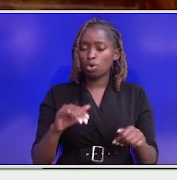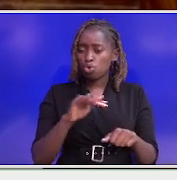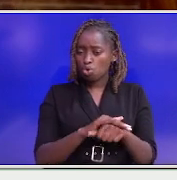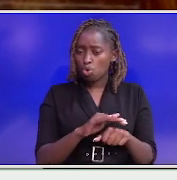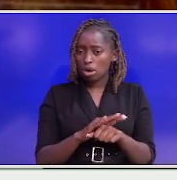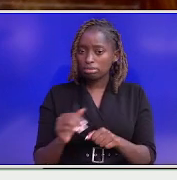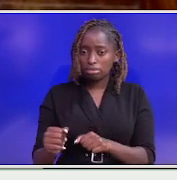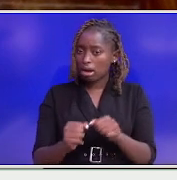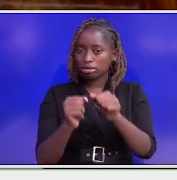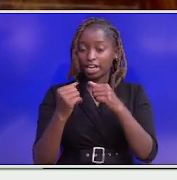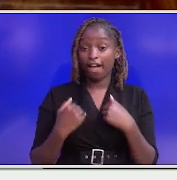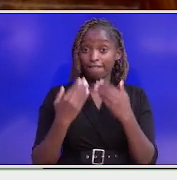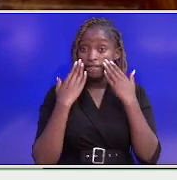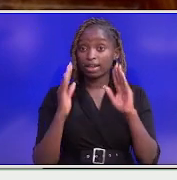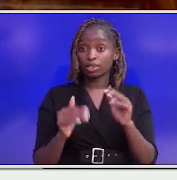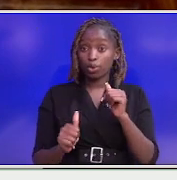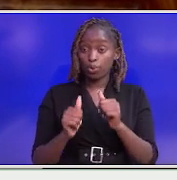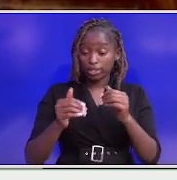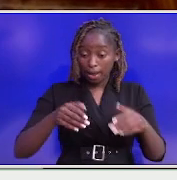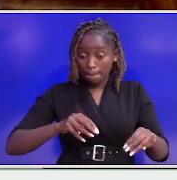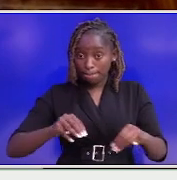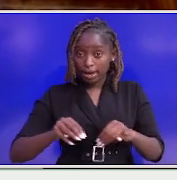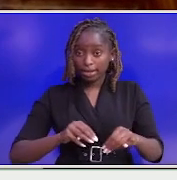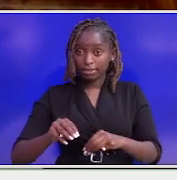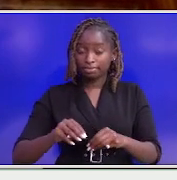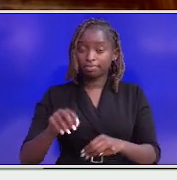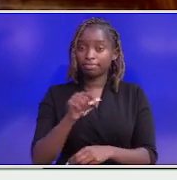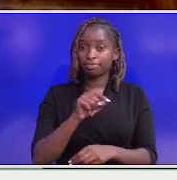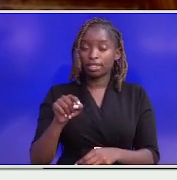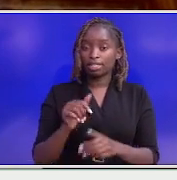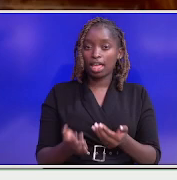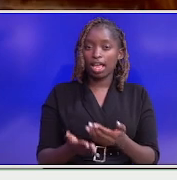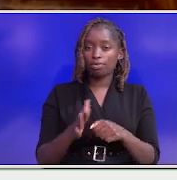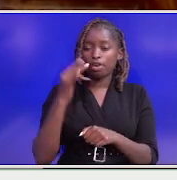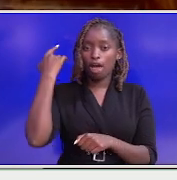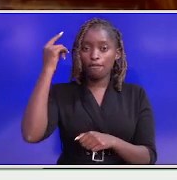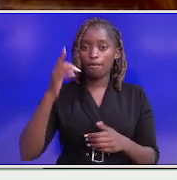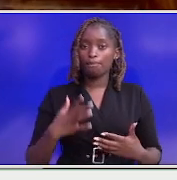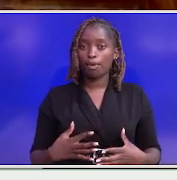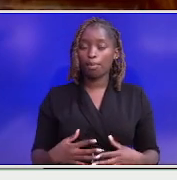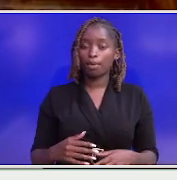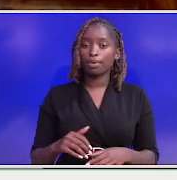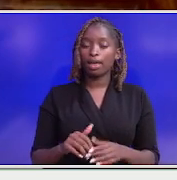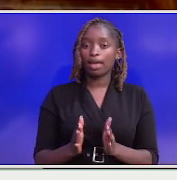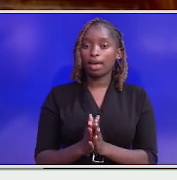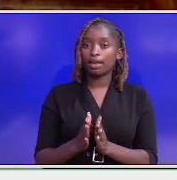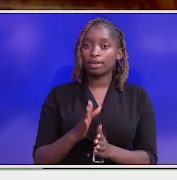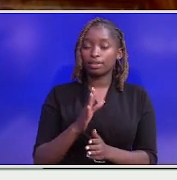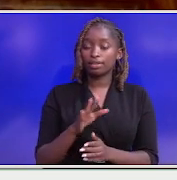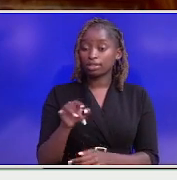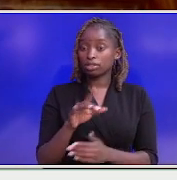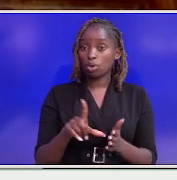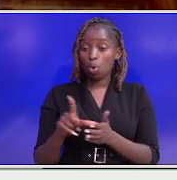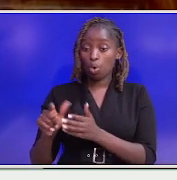are put in place, that money that is given to the people out there, to our people, it is recovered. It's